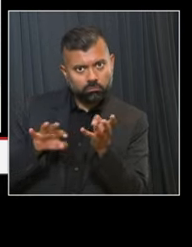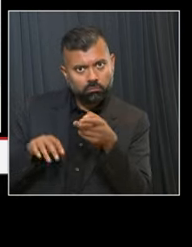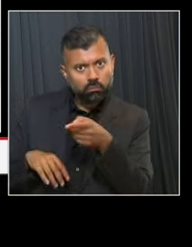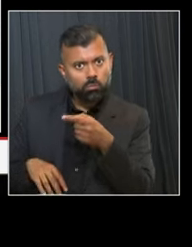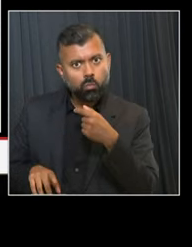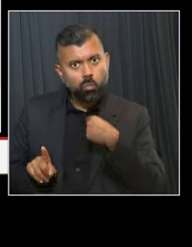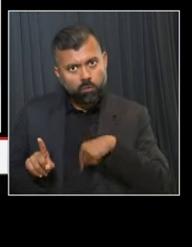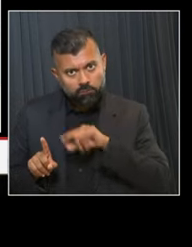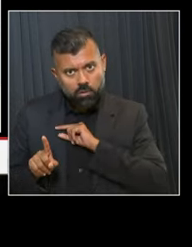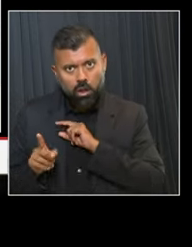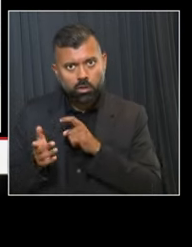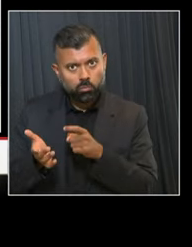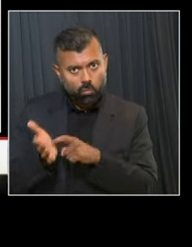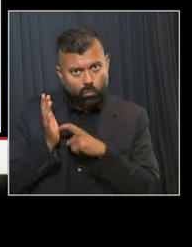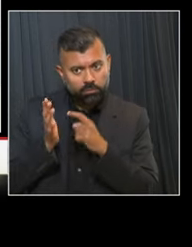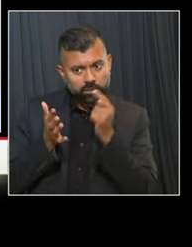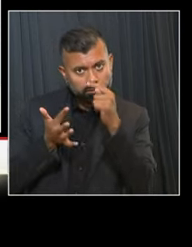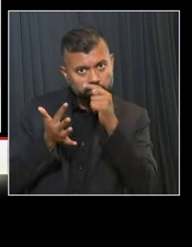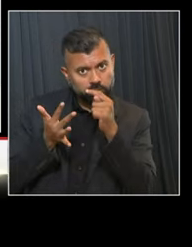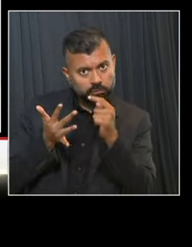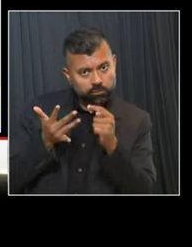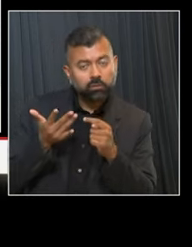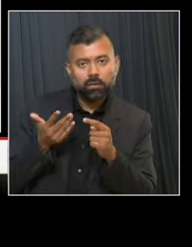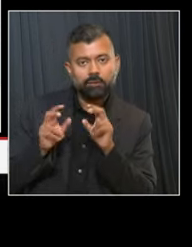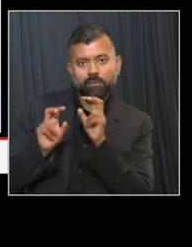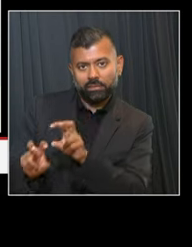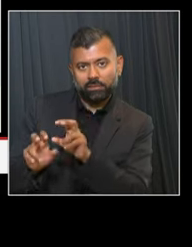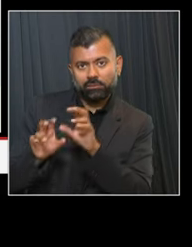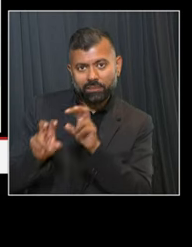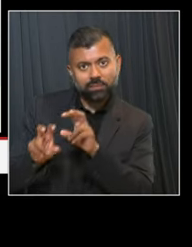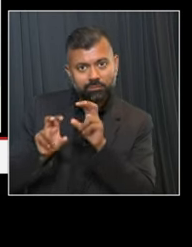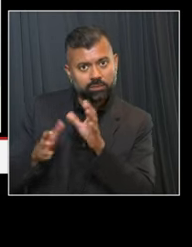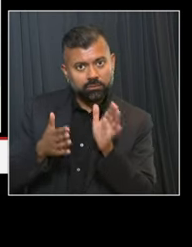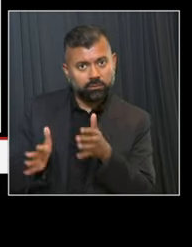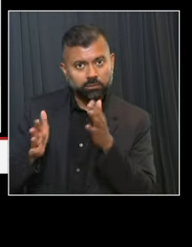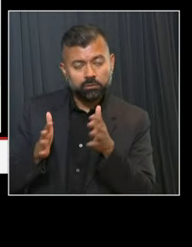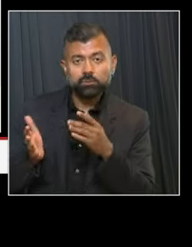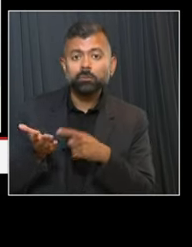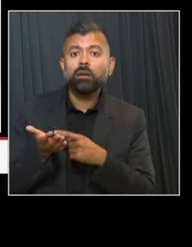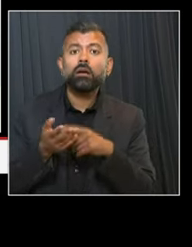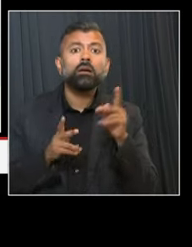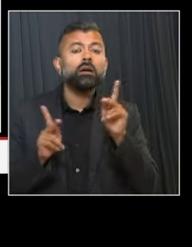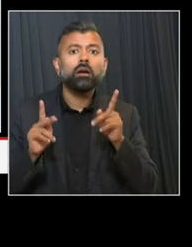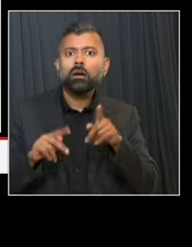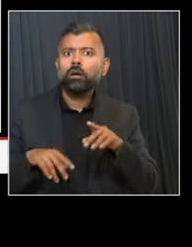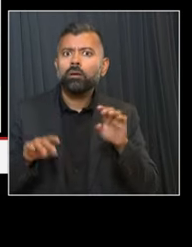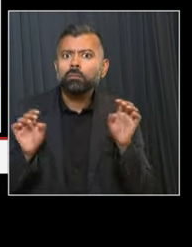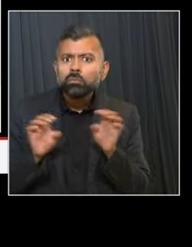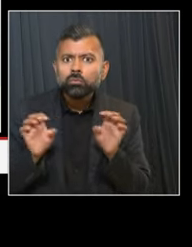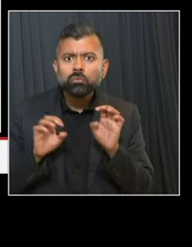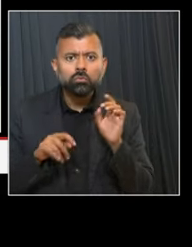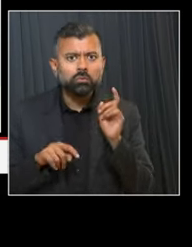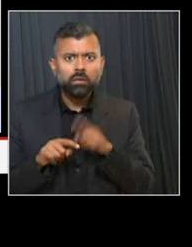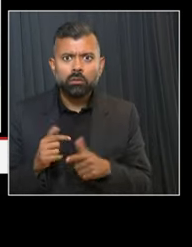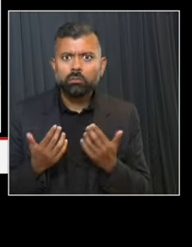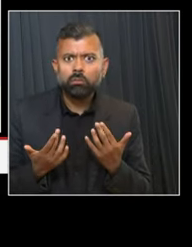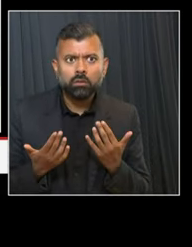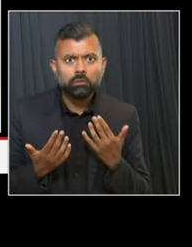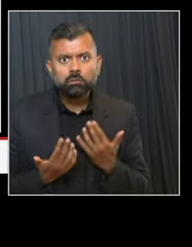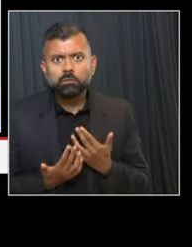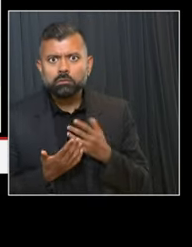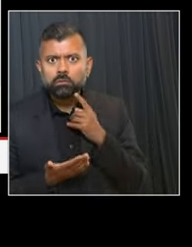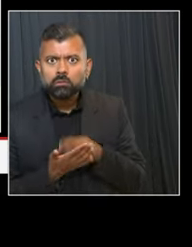just expensive and people are running into emergencies. So if you could talk to me about that cut, because again, it